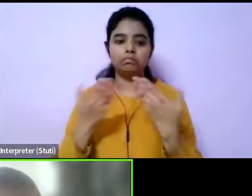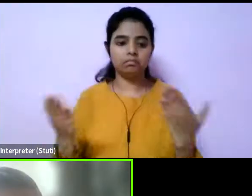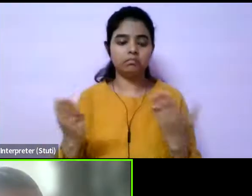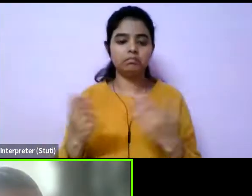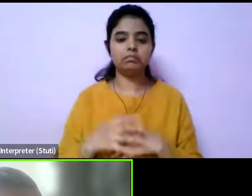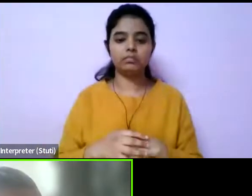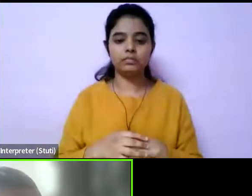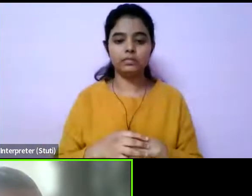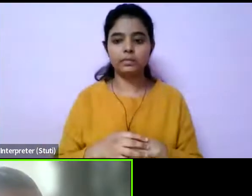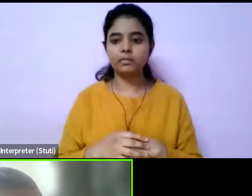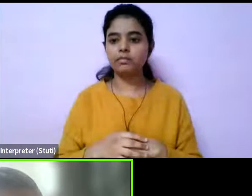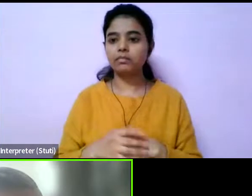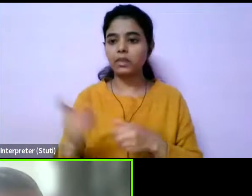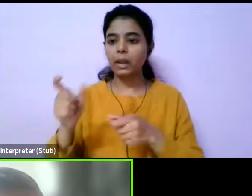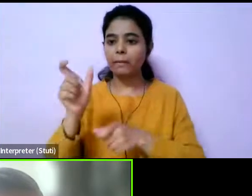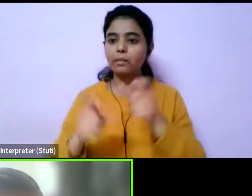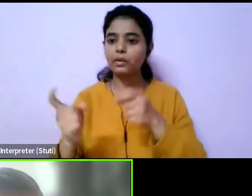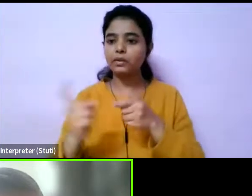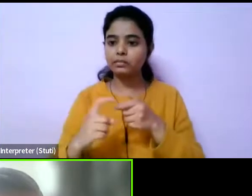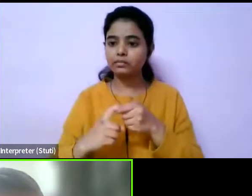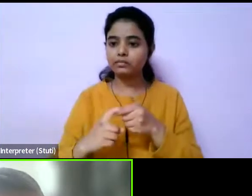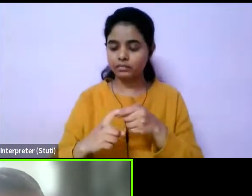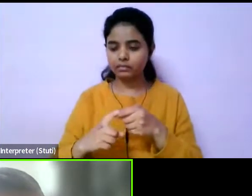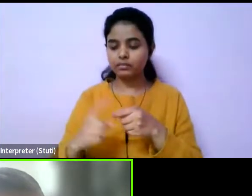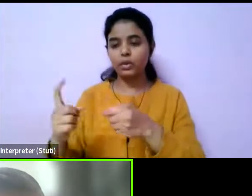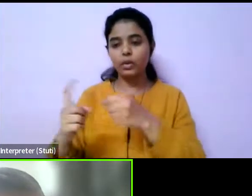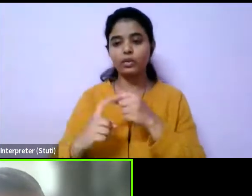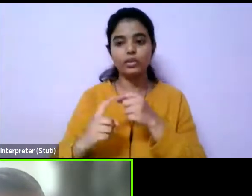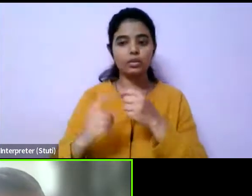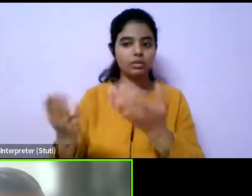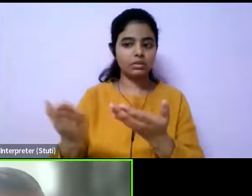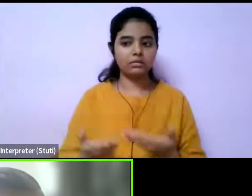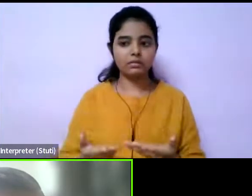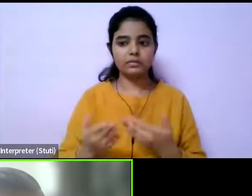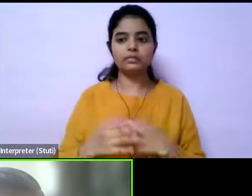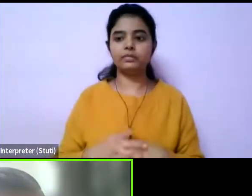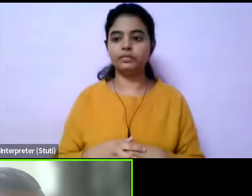the audience to respond to the paper.